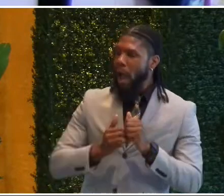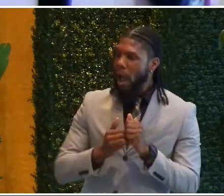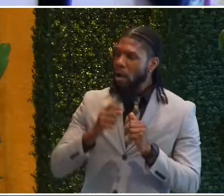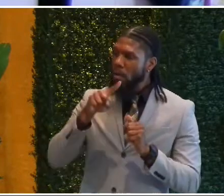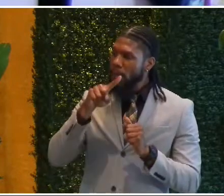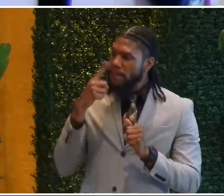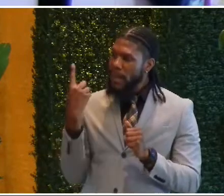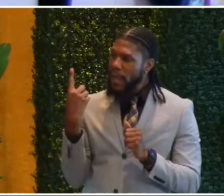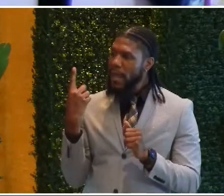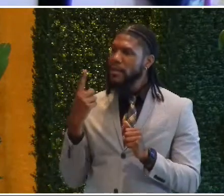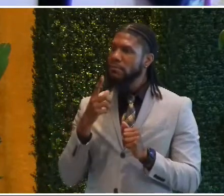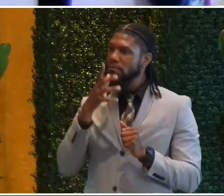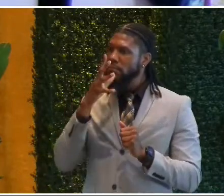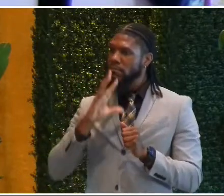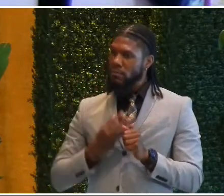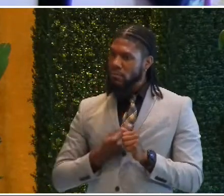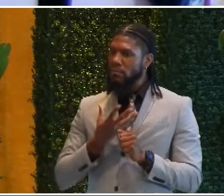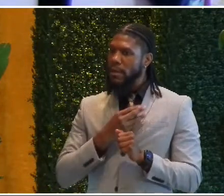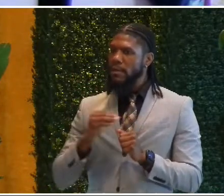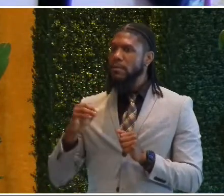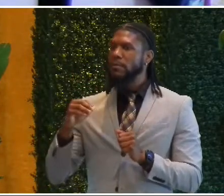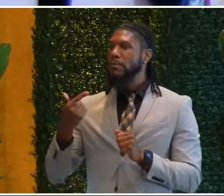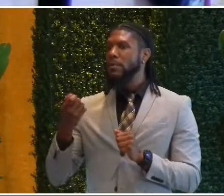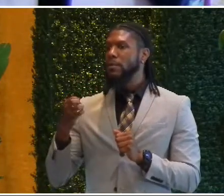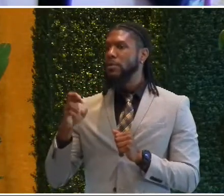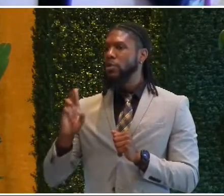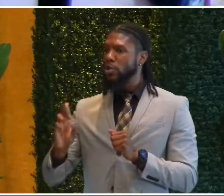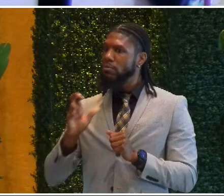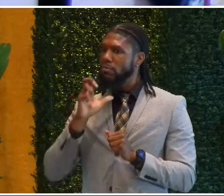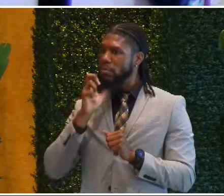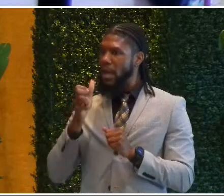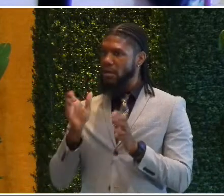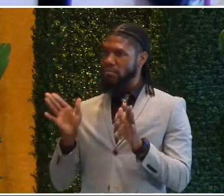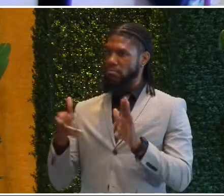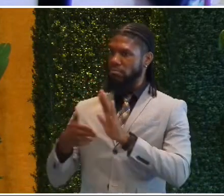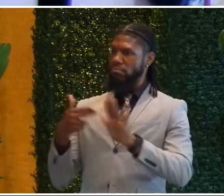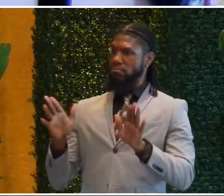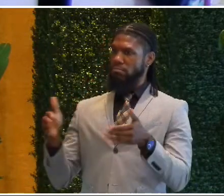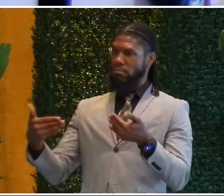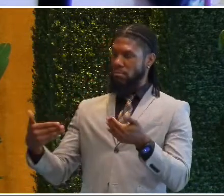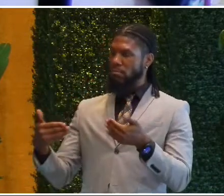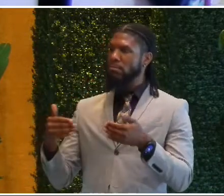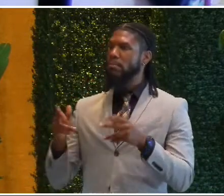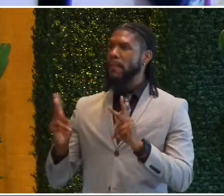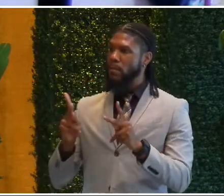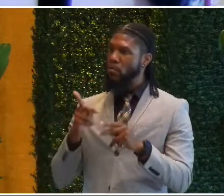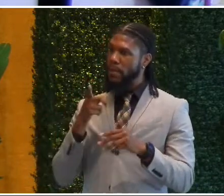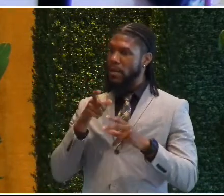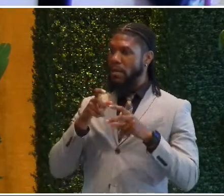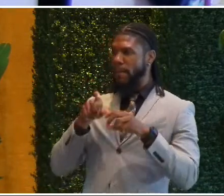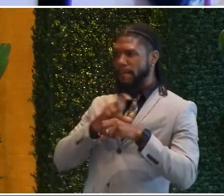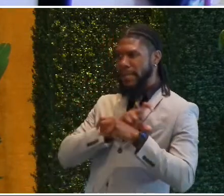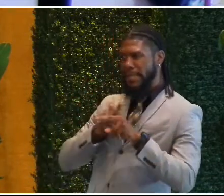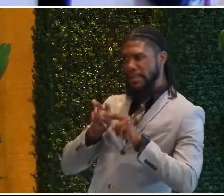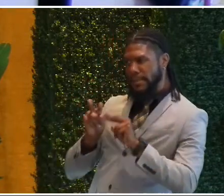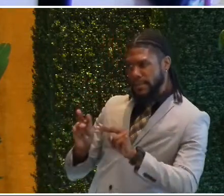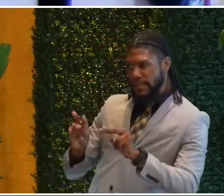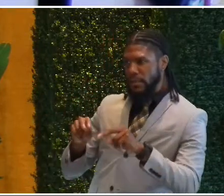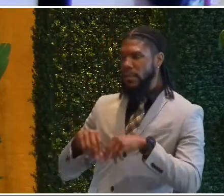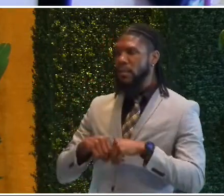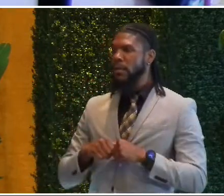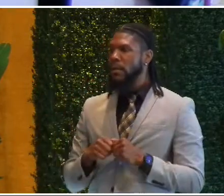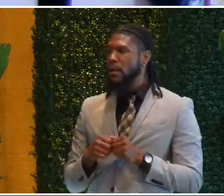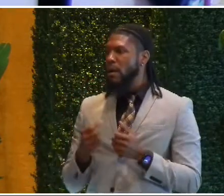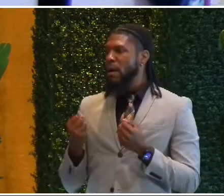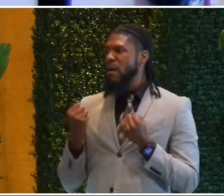gender nonconforming folks were being policed in Atlanta. And, you know, a lot of the girls was like, girl, I'm